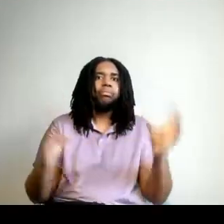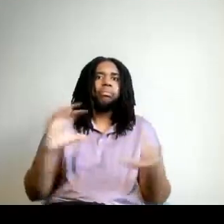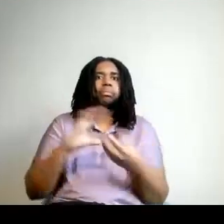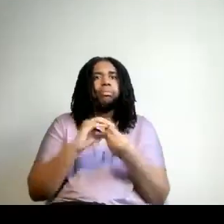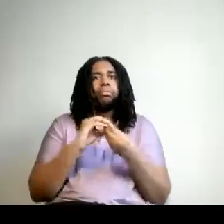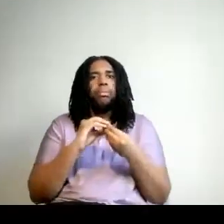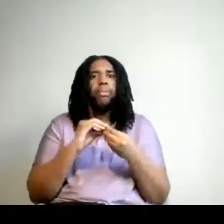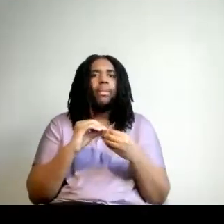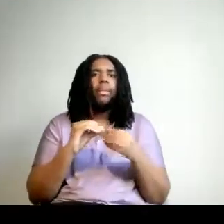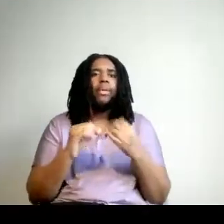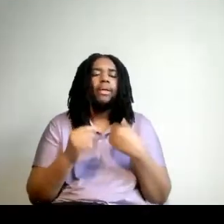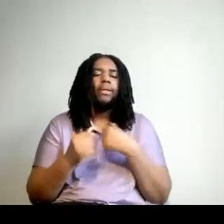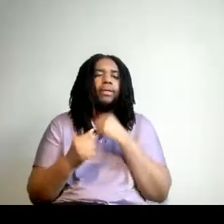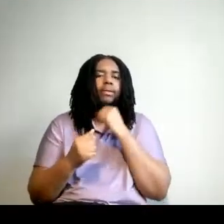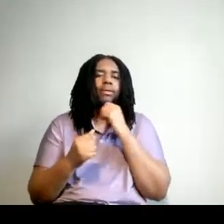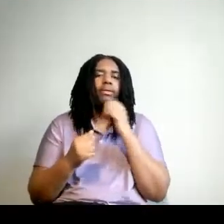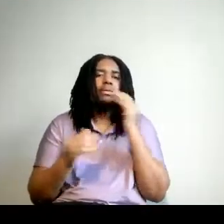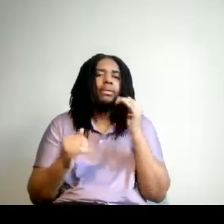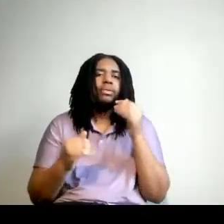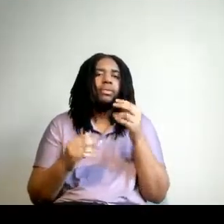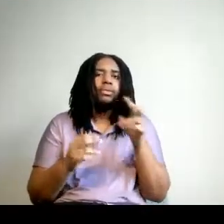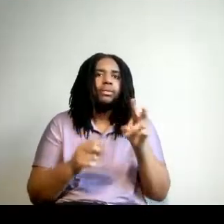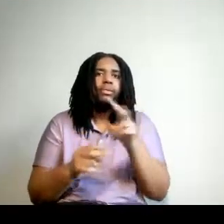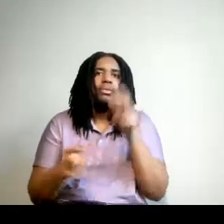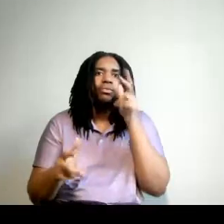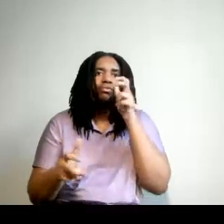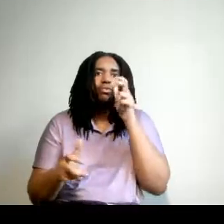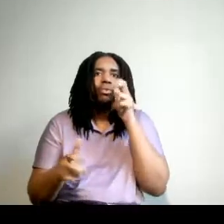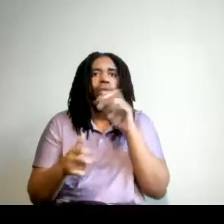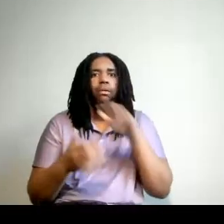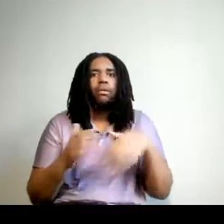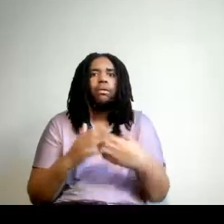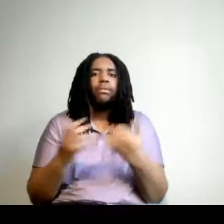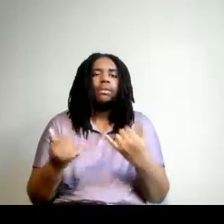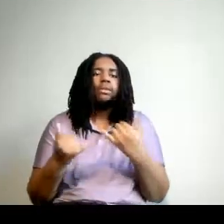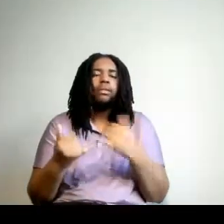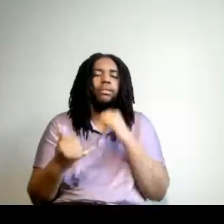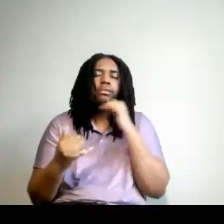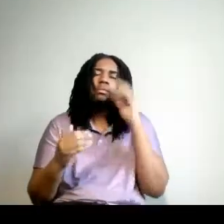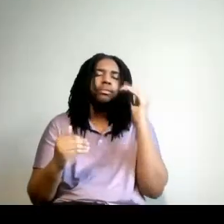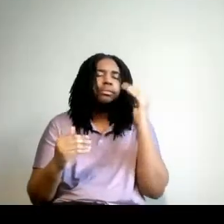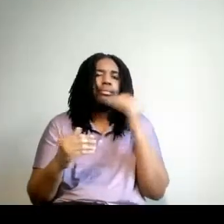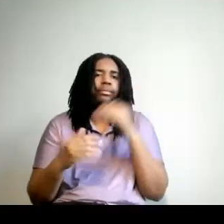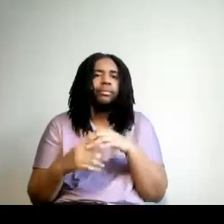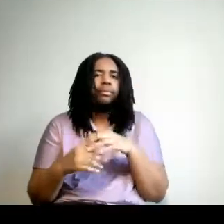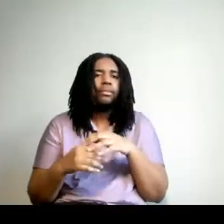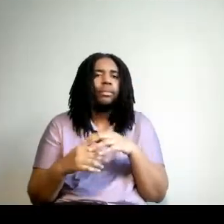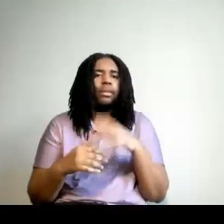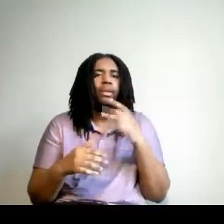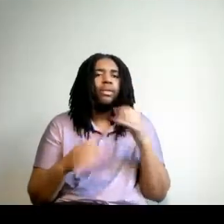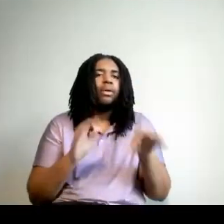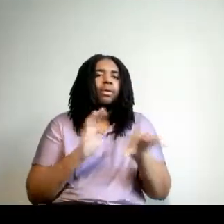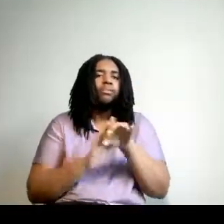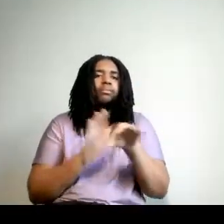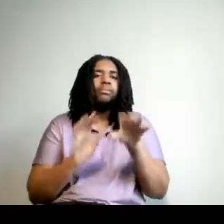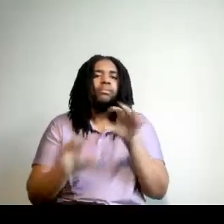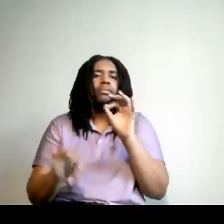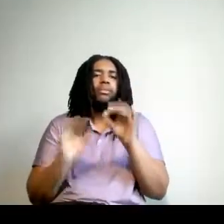don't expect you to be able to read or take all of it in right now. I want to walk you through a few key